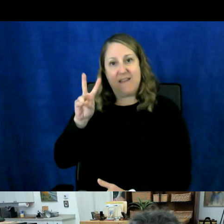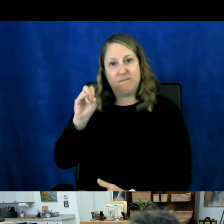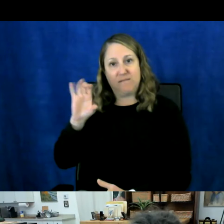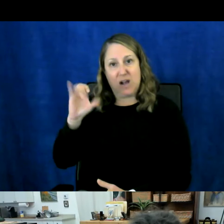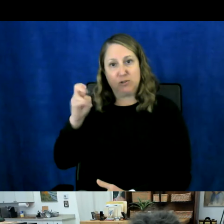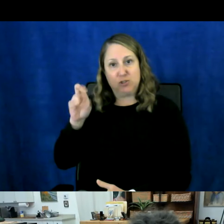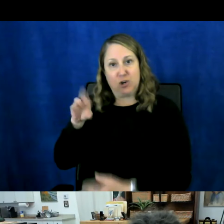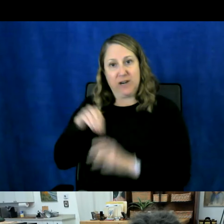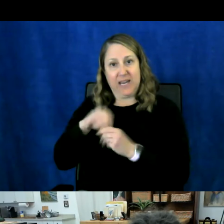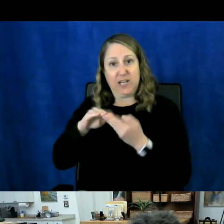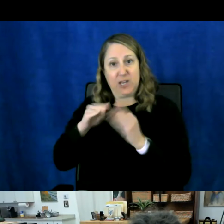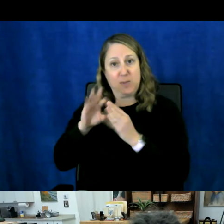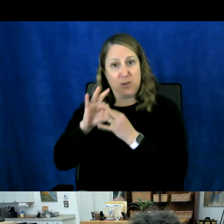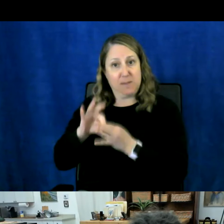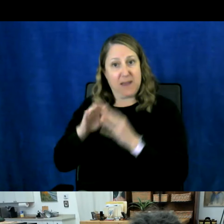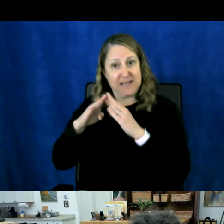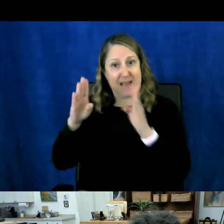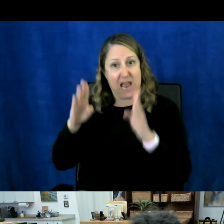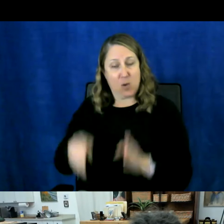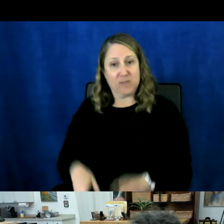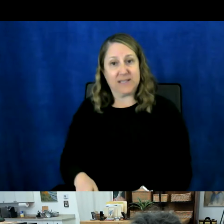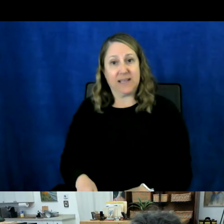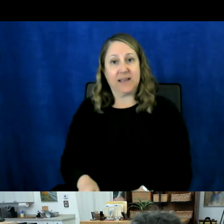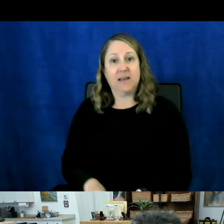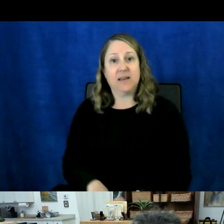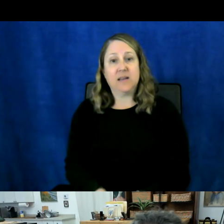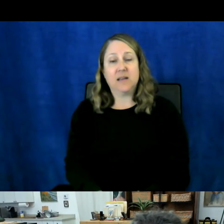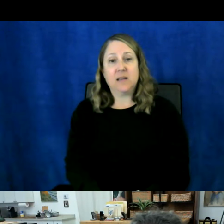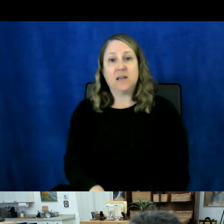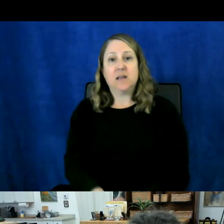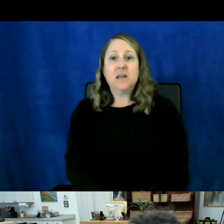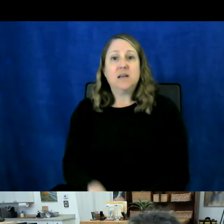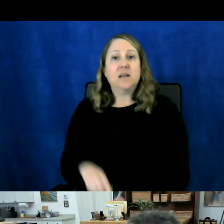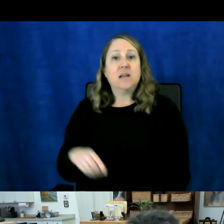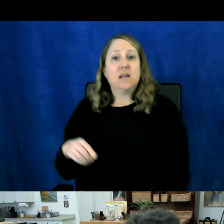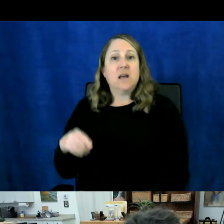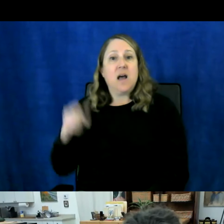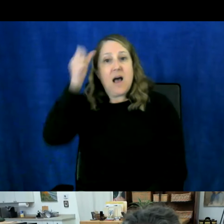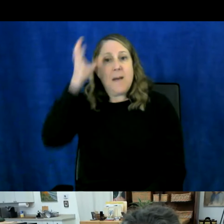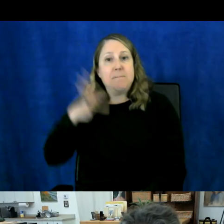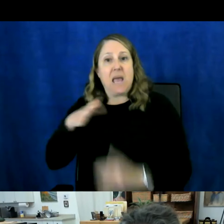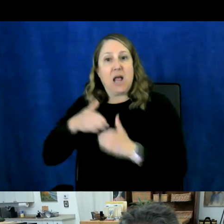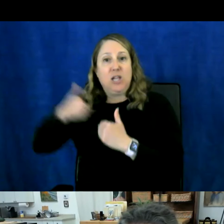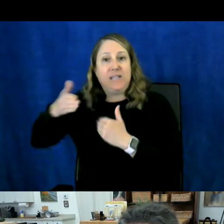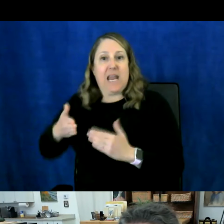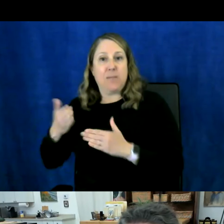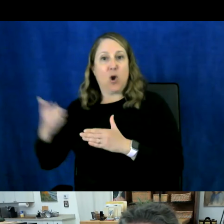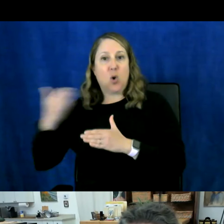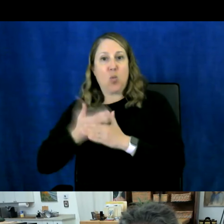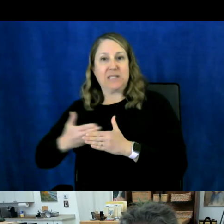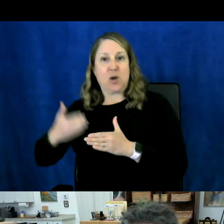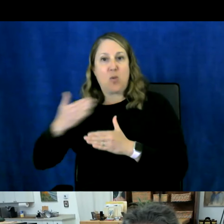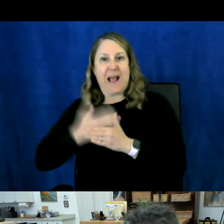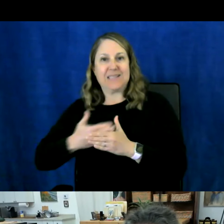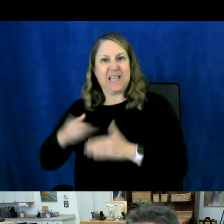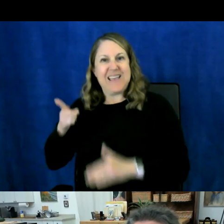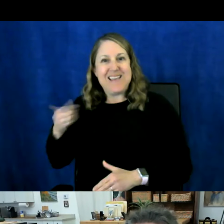housing. And she was being harassed by a male neighbor who had weapons